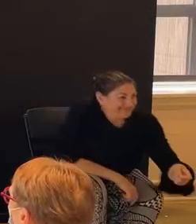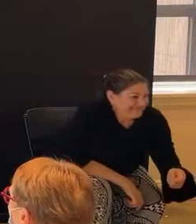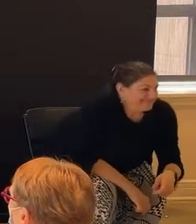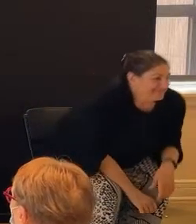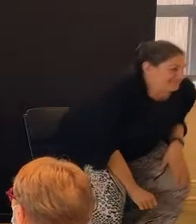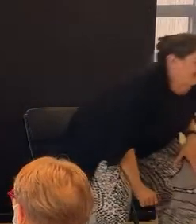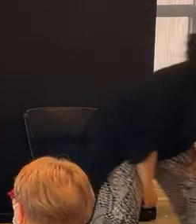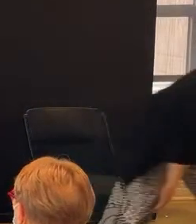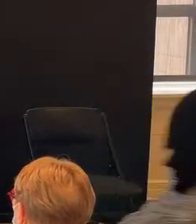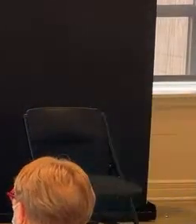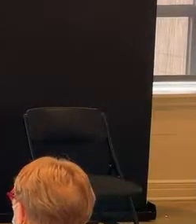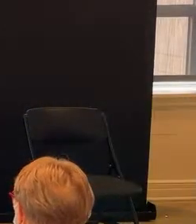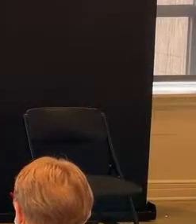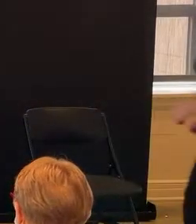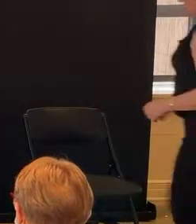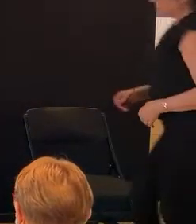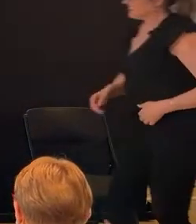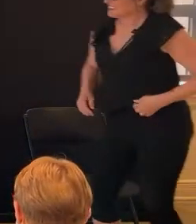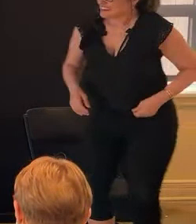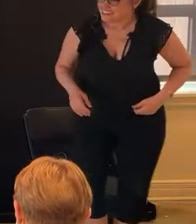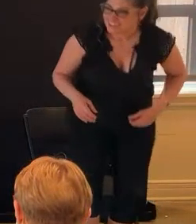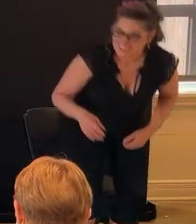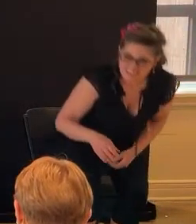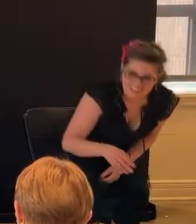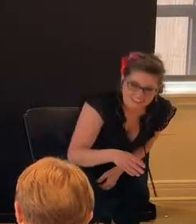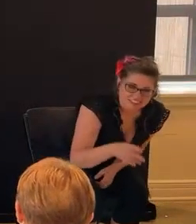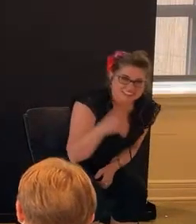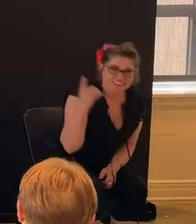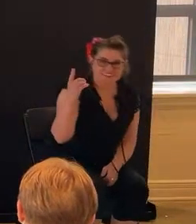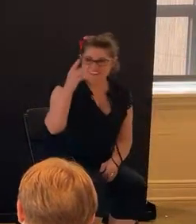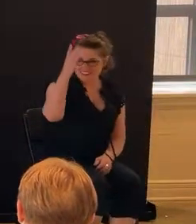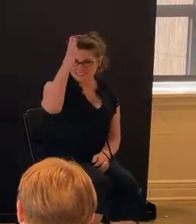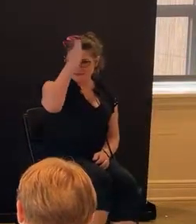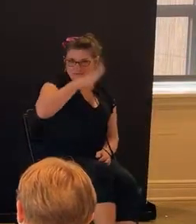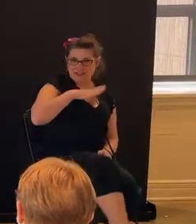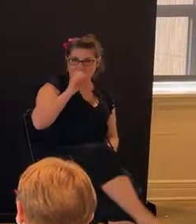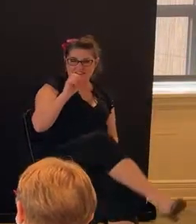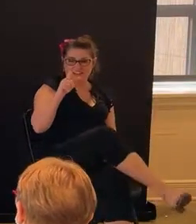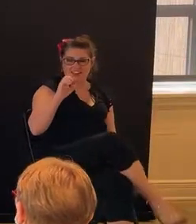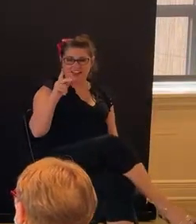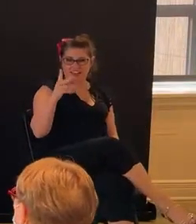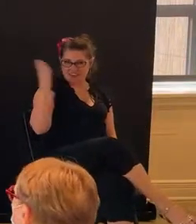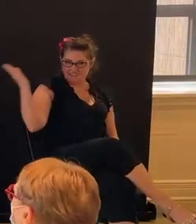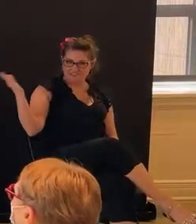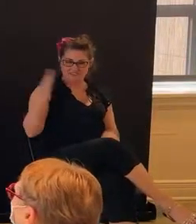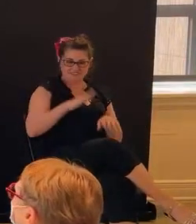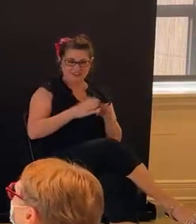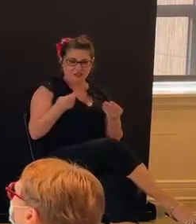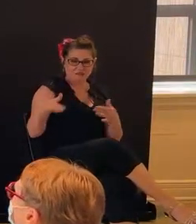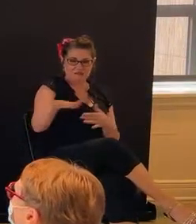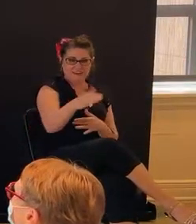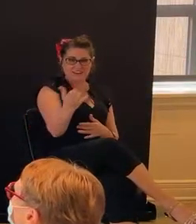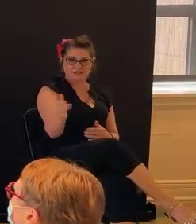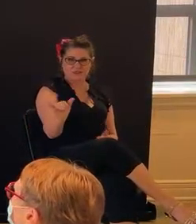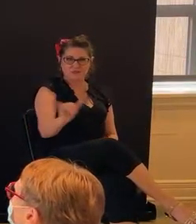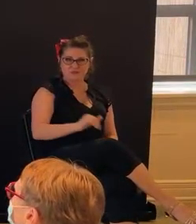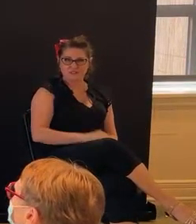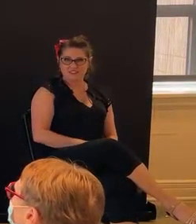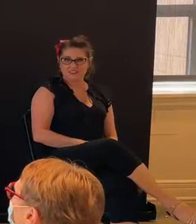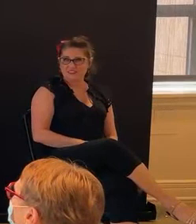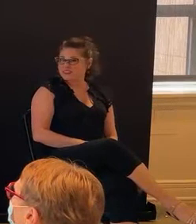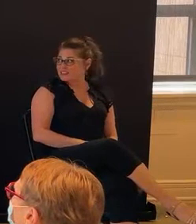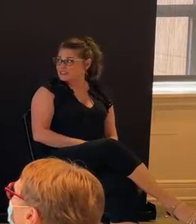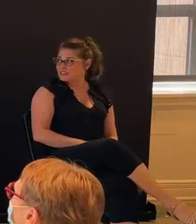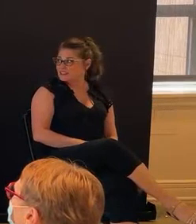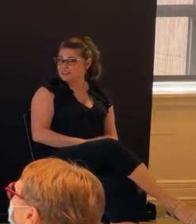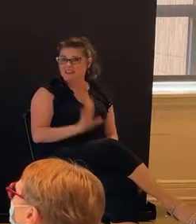plain. And this is another one of those, you know, that shows the